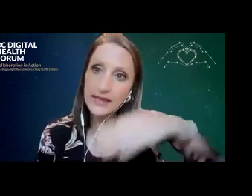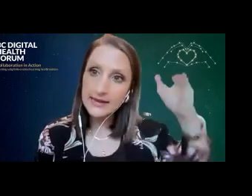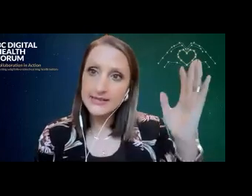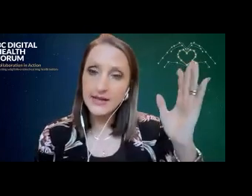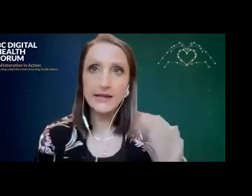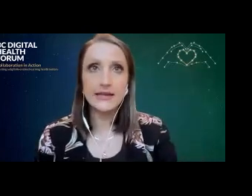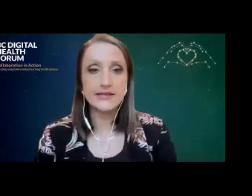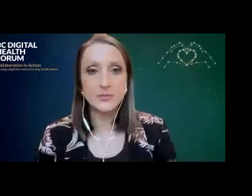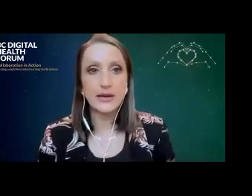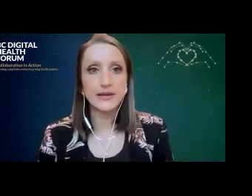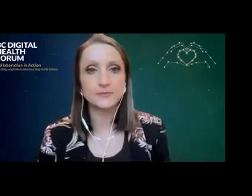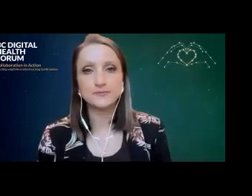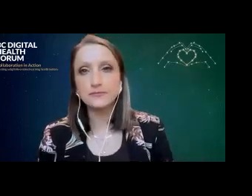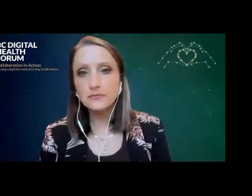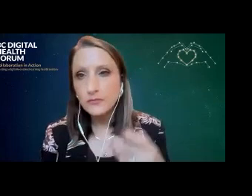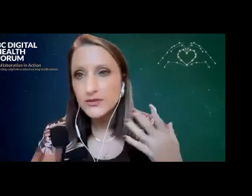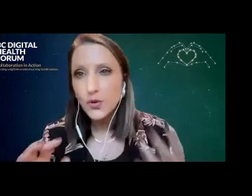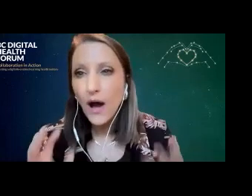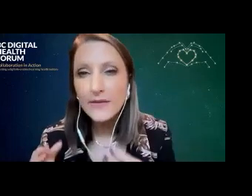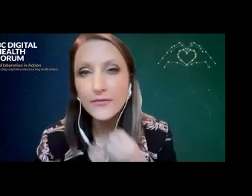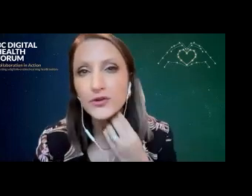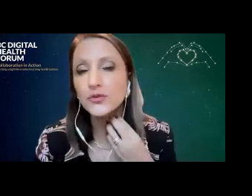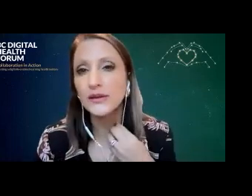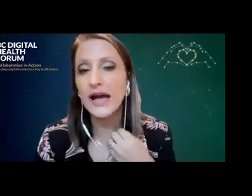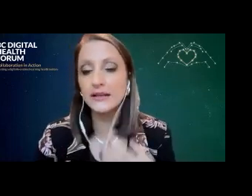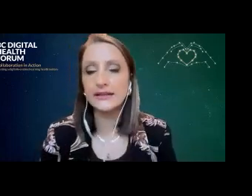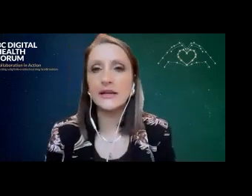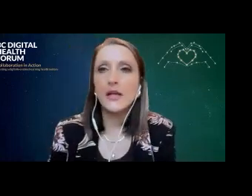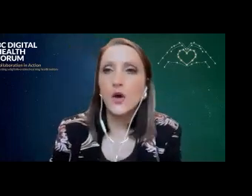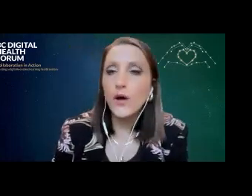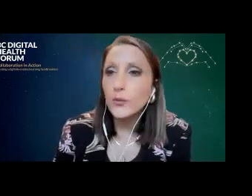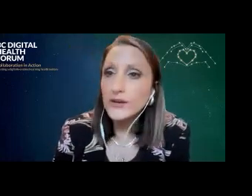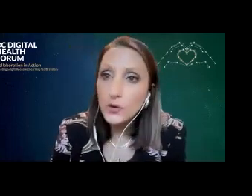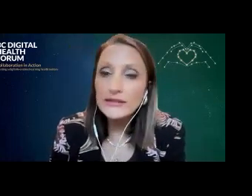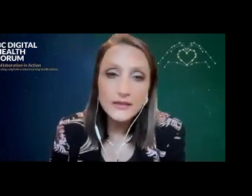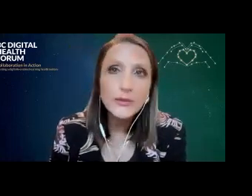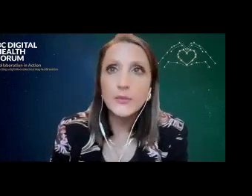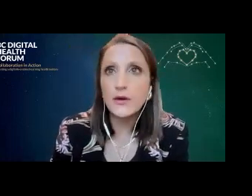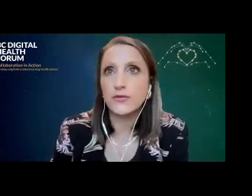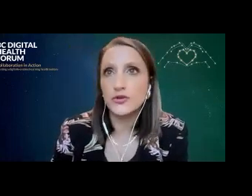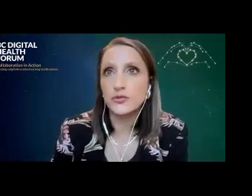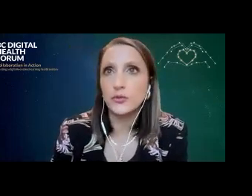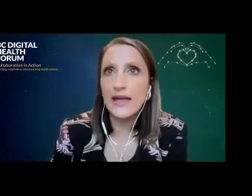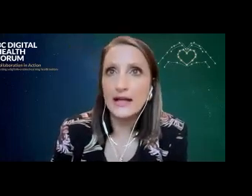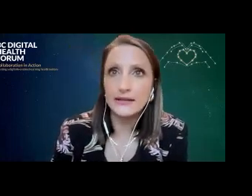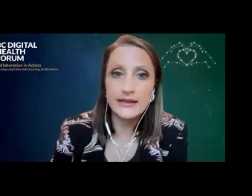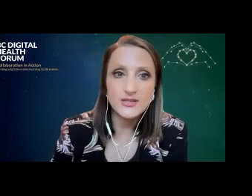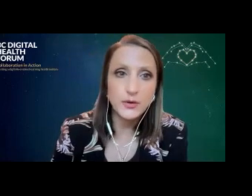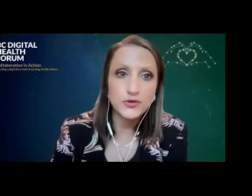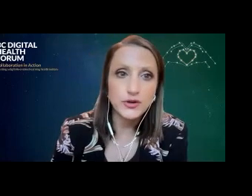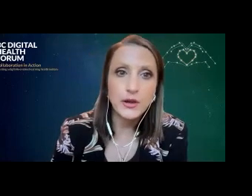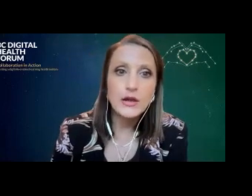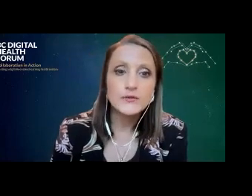So again, anxiety can spike. So why virtual reality? Well, we know a little bit about virtual